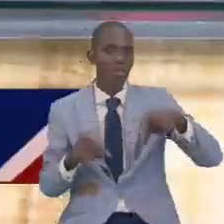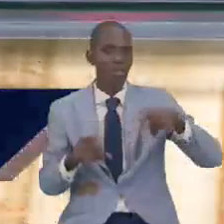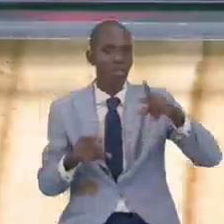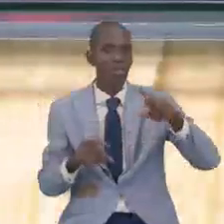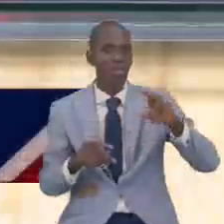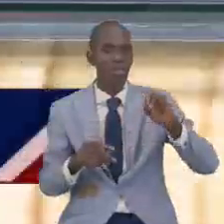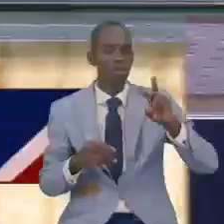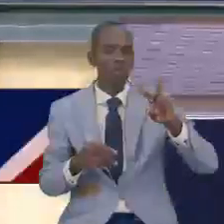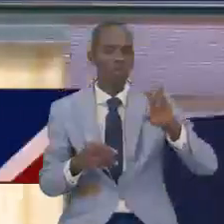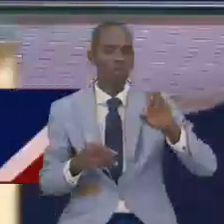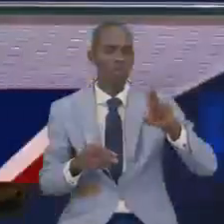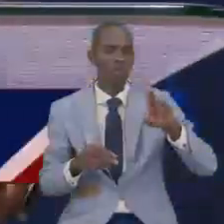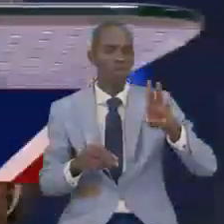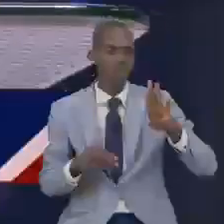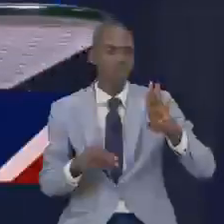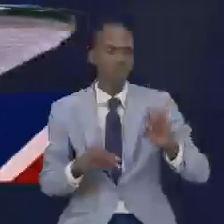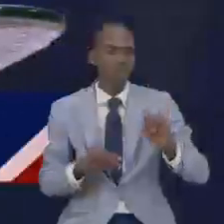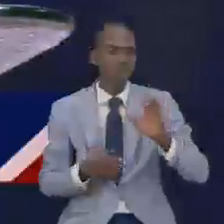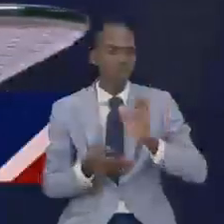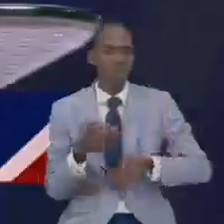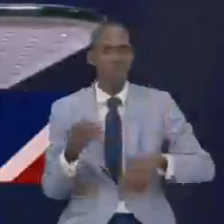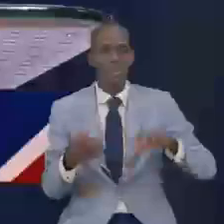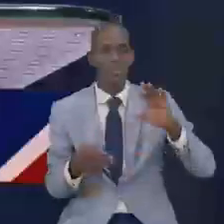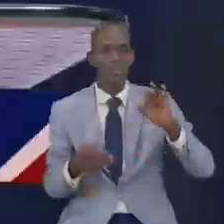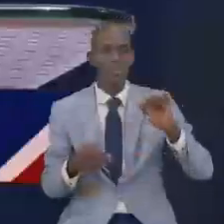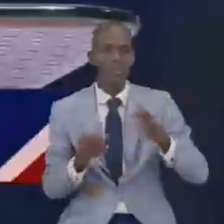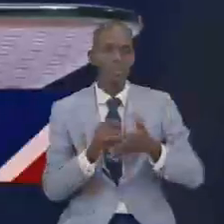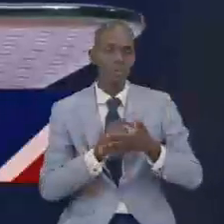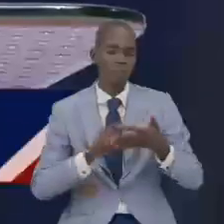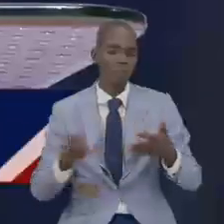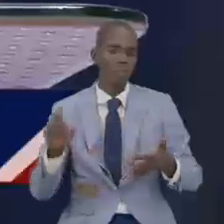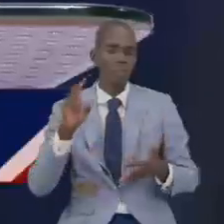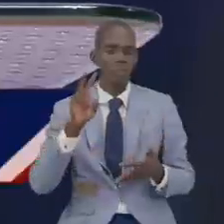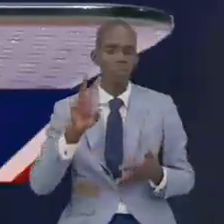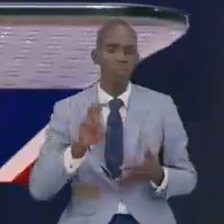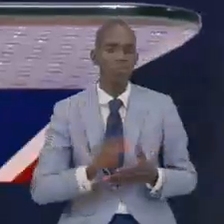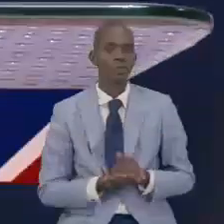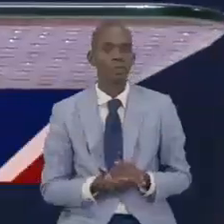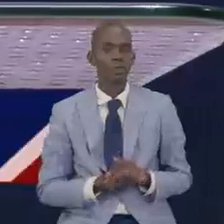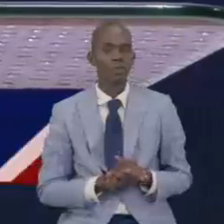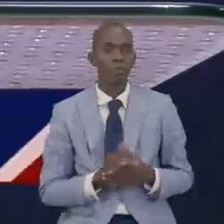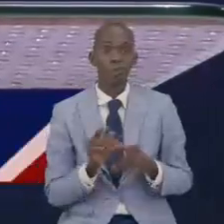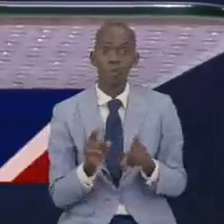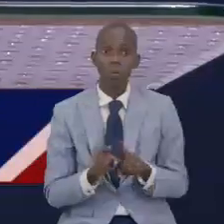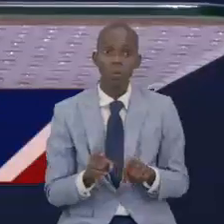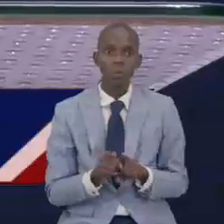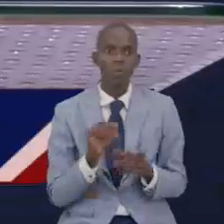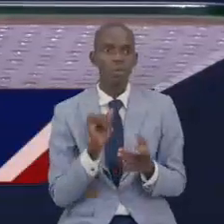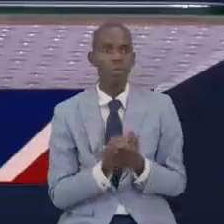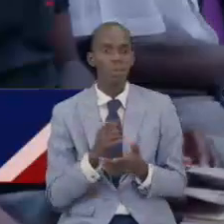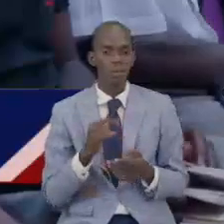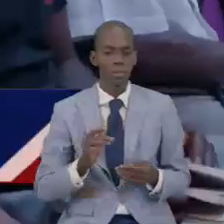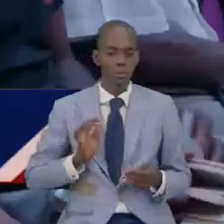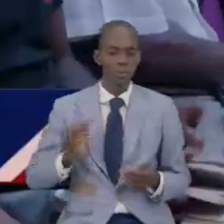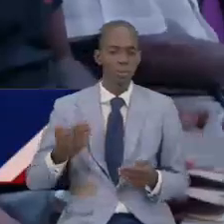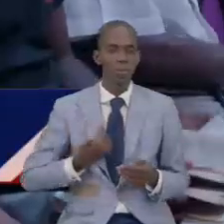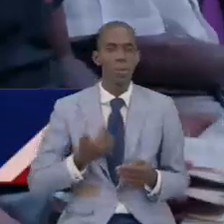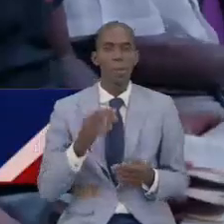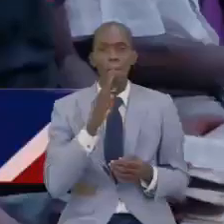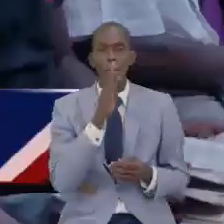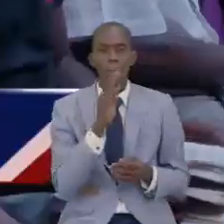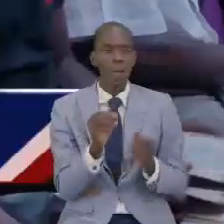19, verse 2. Proverbs chapter 19, and we're looking at verse 2 also, that the soul